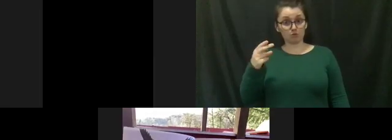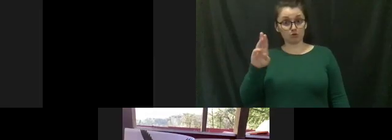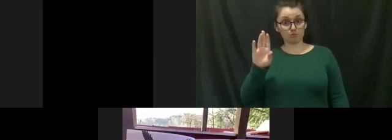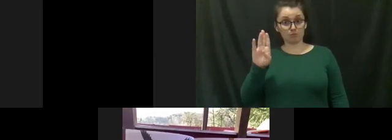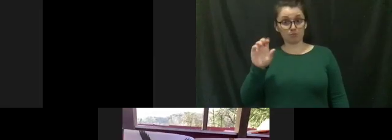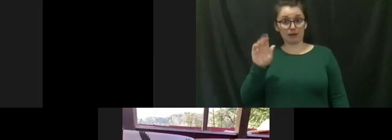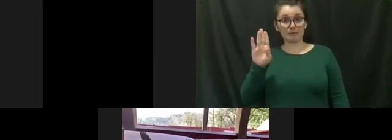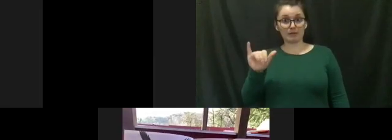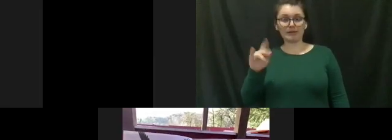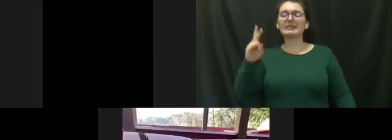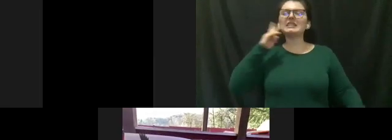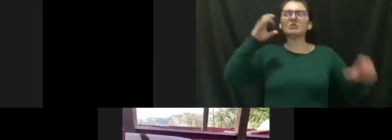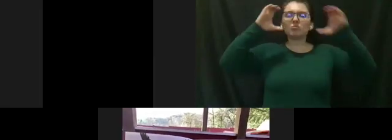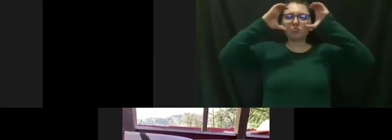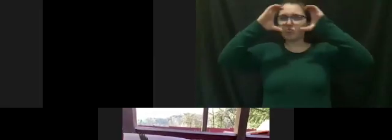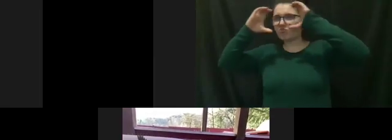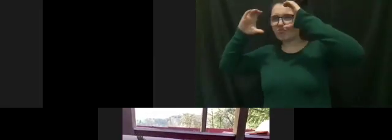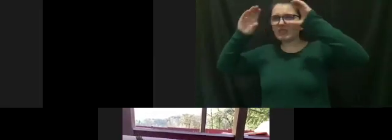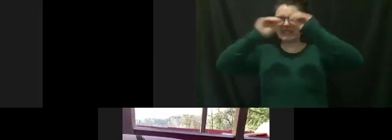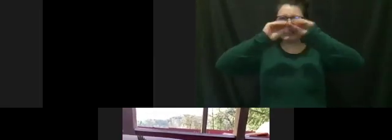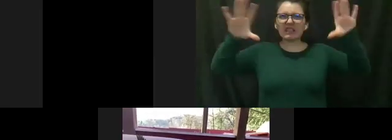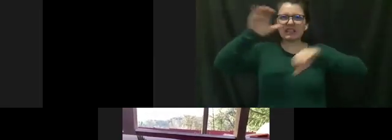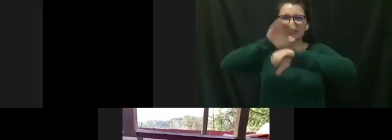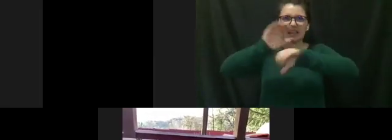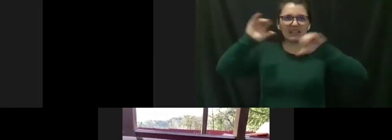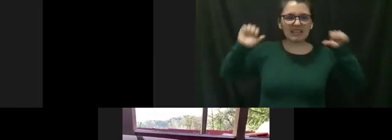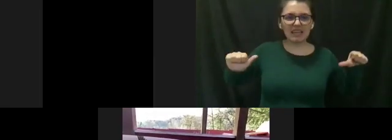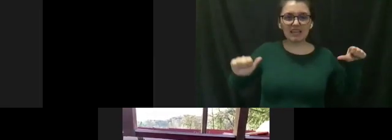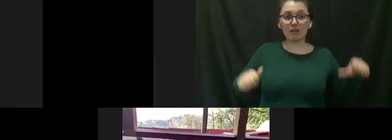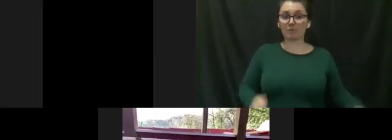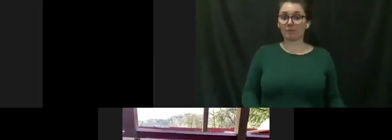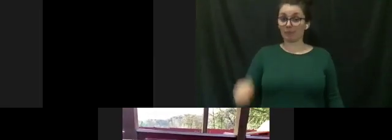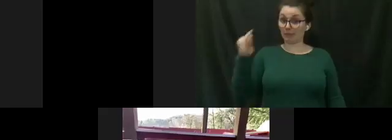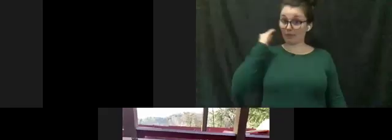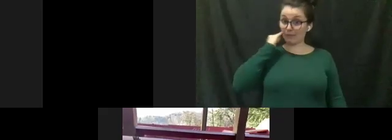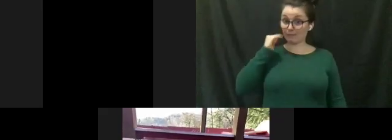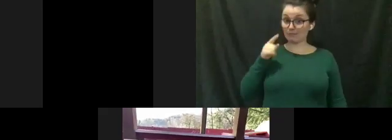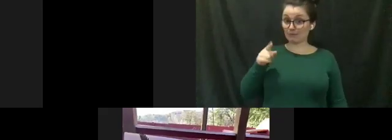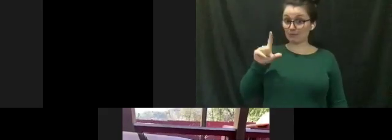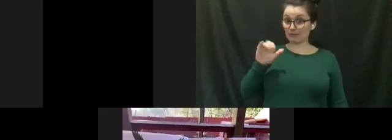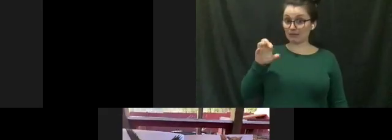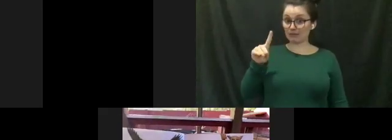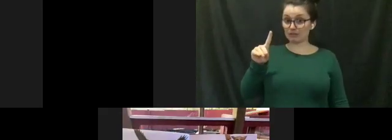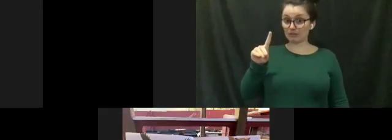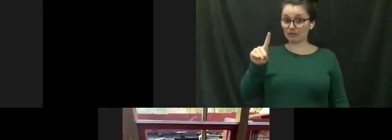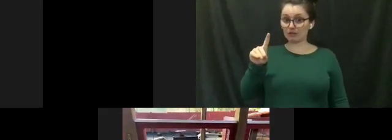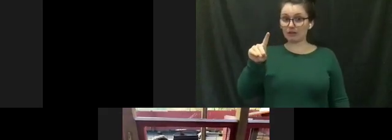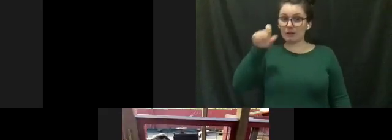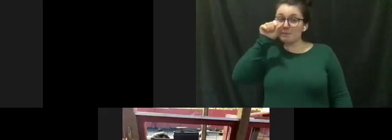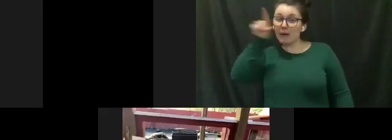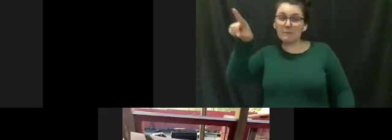see clearly at night. And this one's crazy. If you're a horned lizard, you squirt blood out of